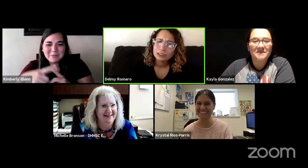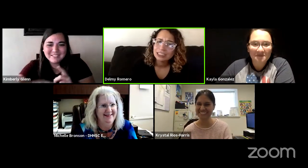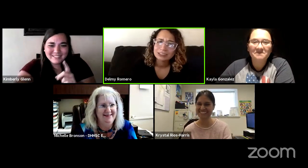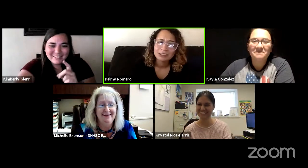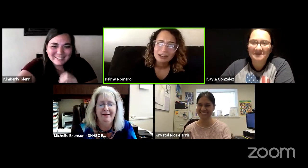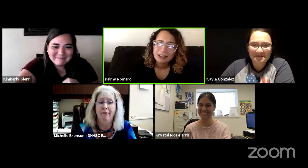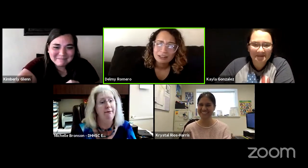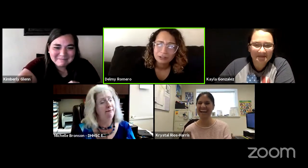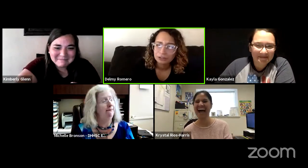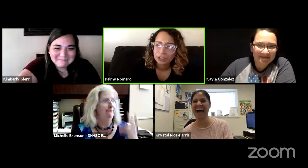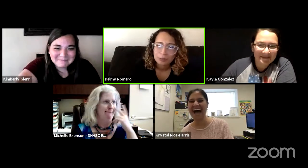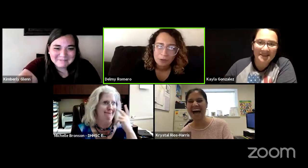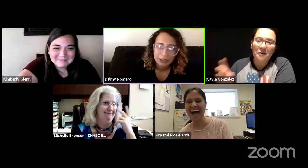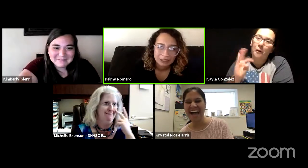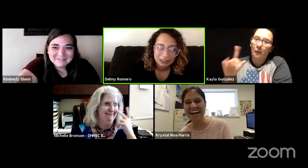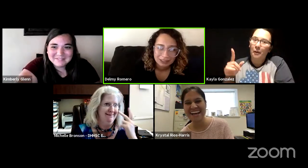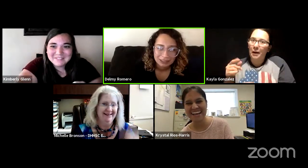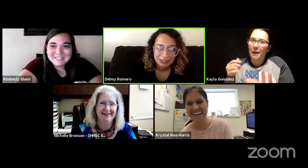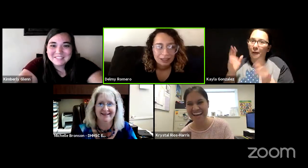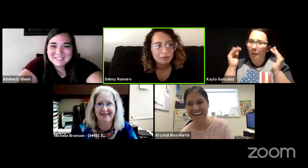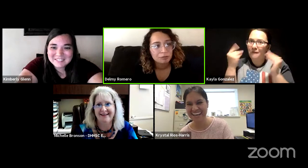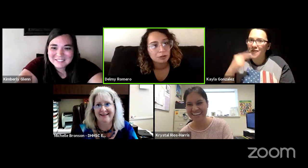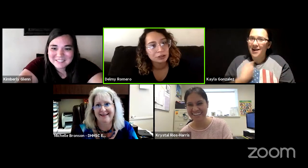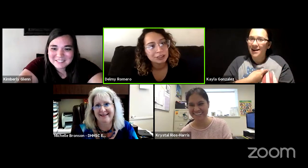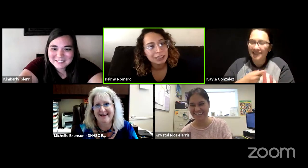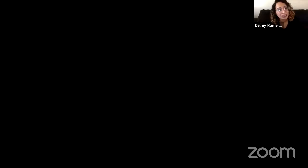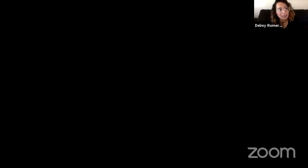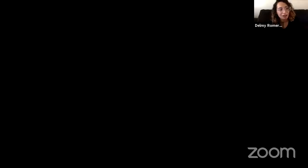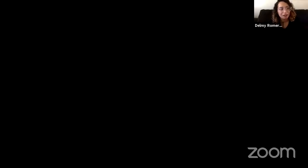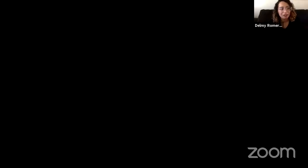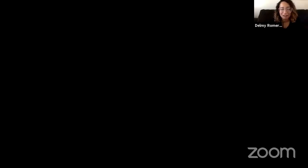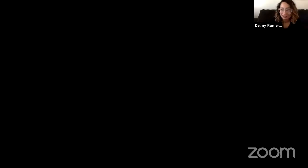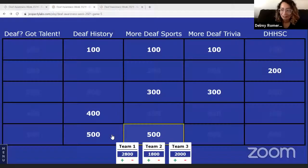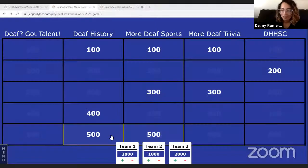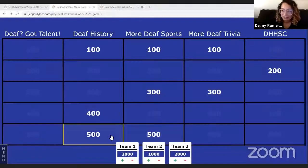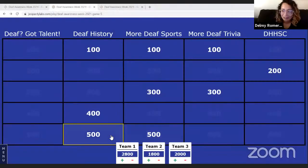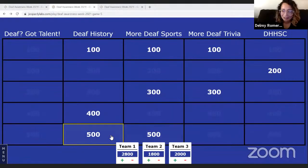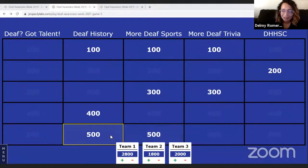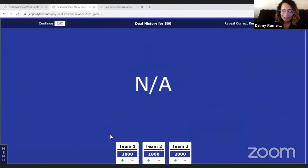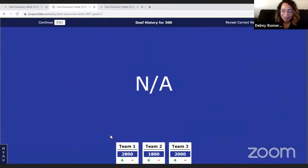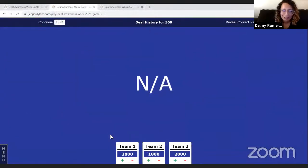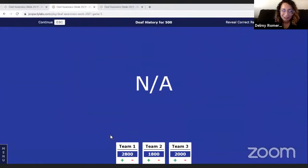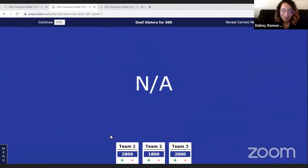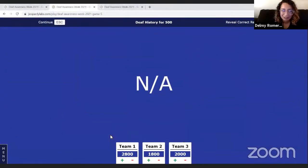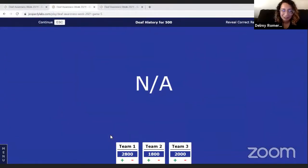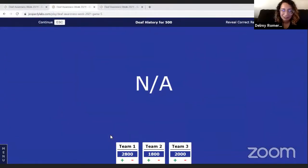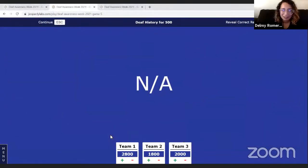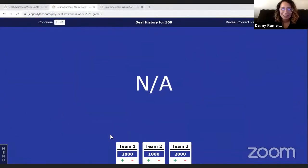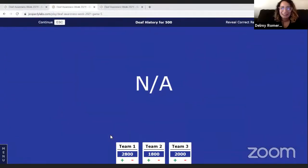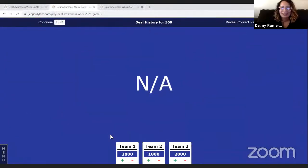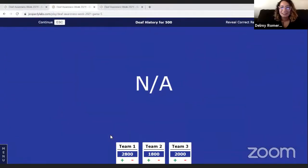Okay, hopefully it's not another free points. We'll see.